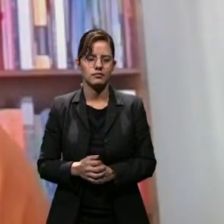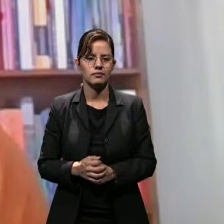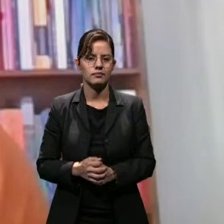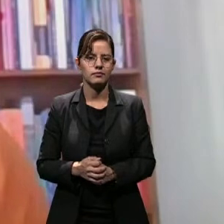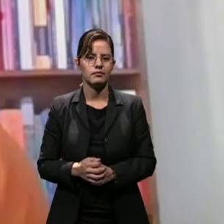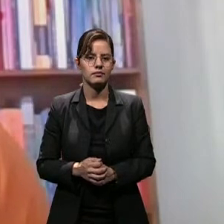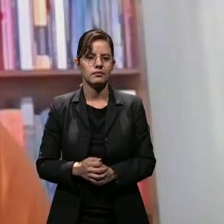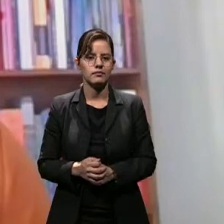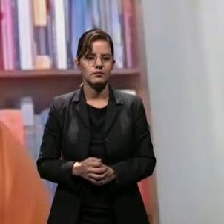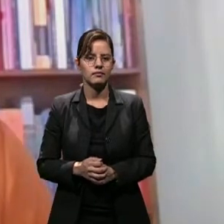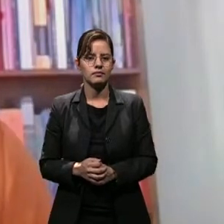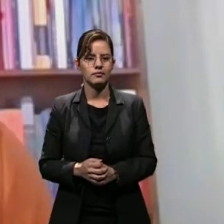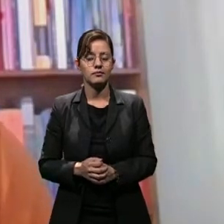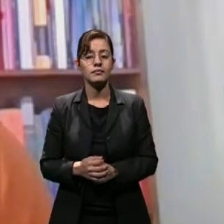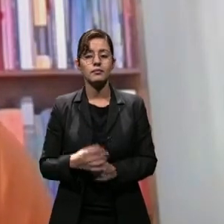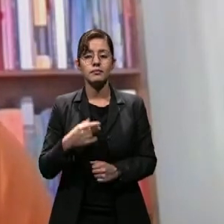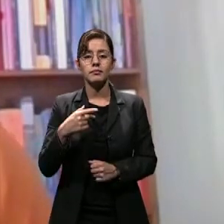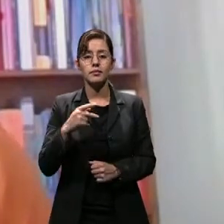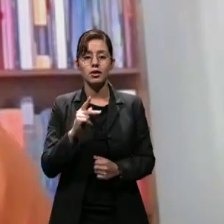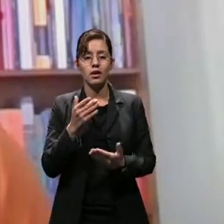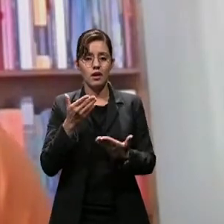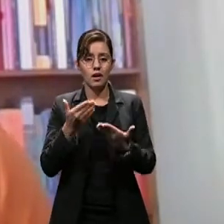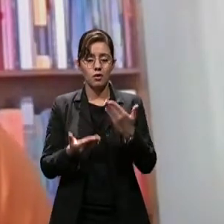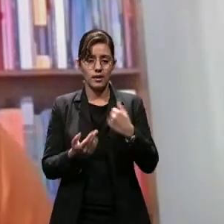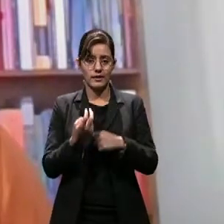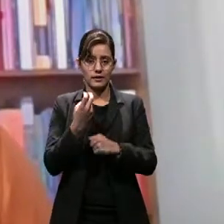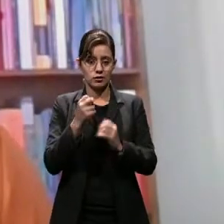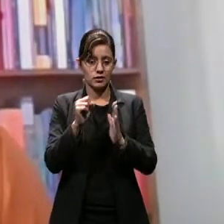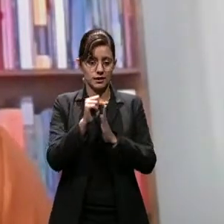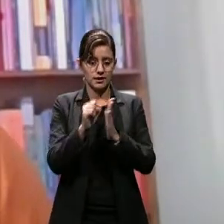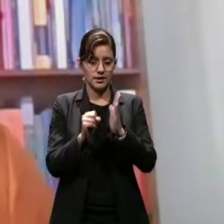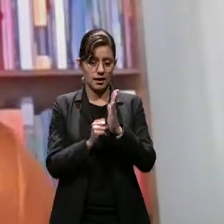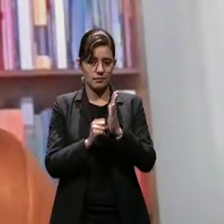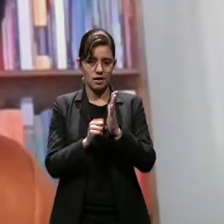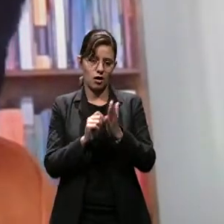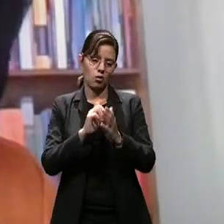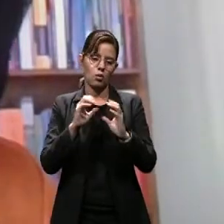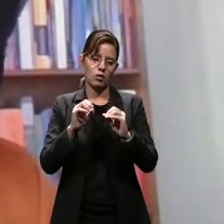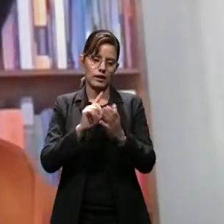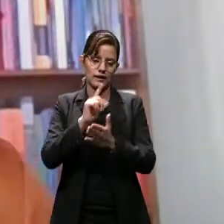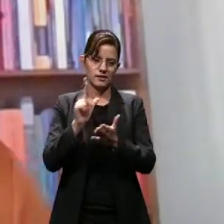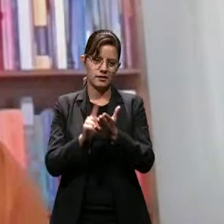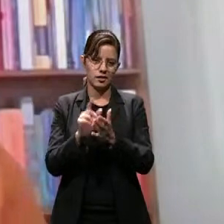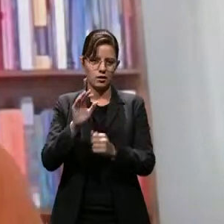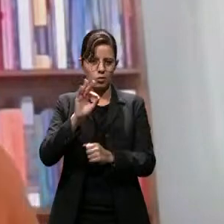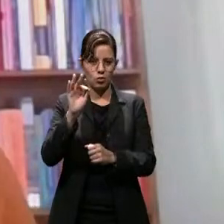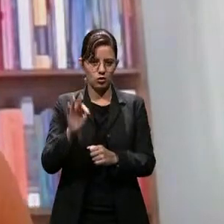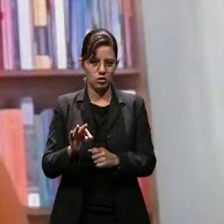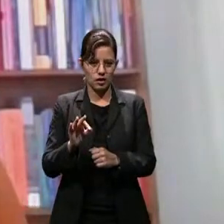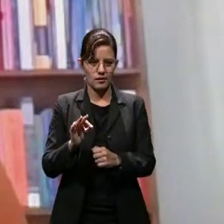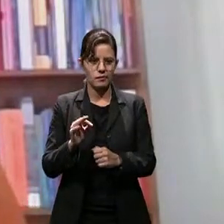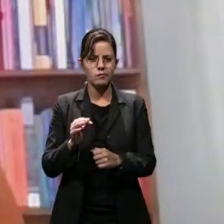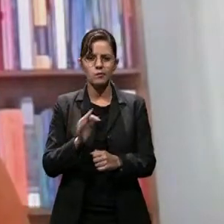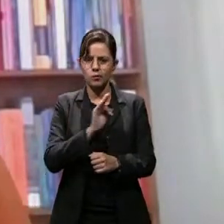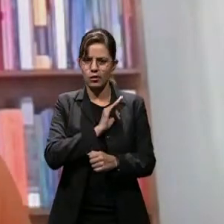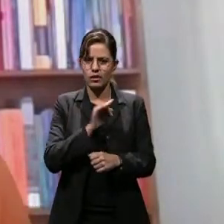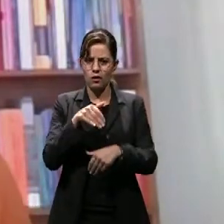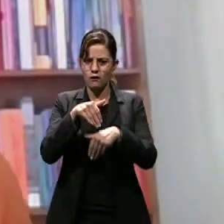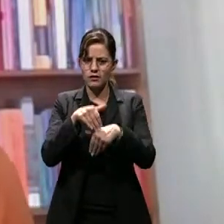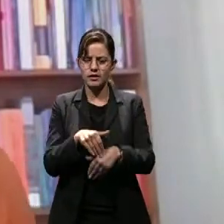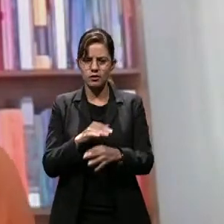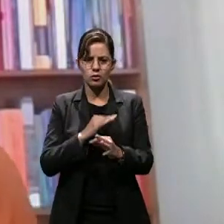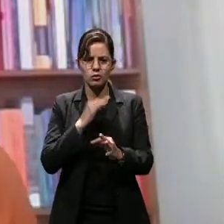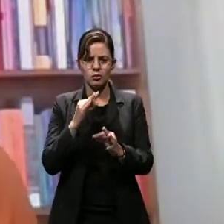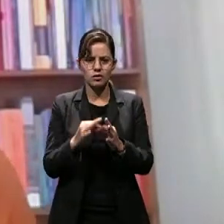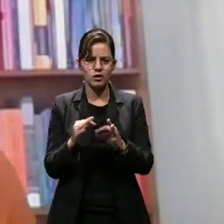So what happens to be able to make these quota systems effective, to be able to talk about